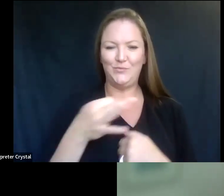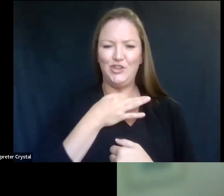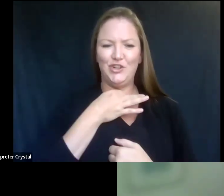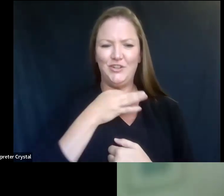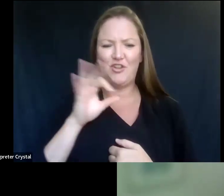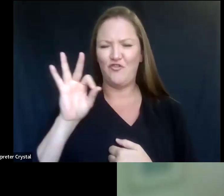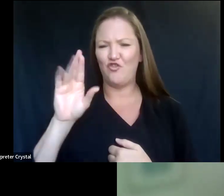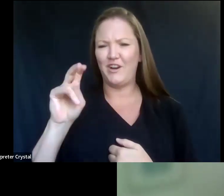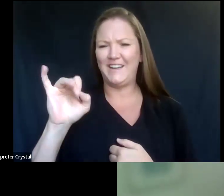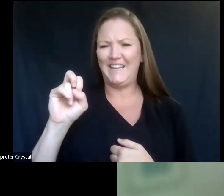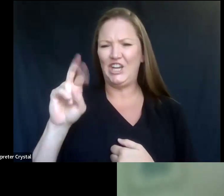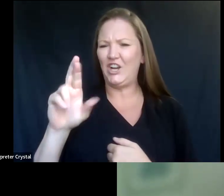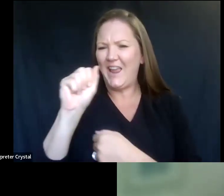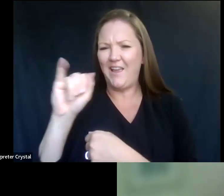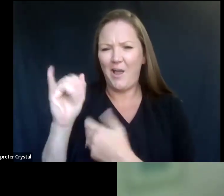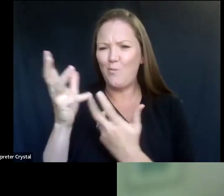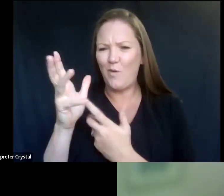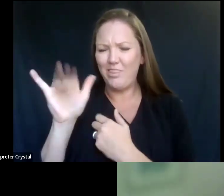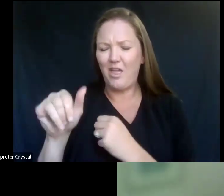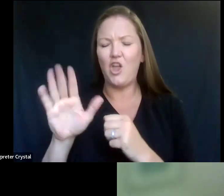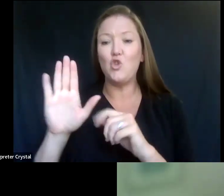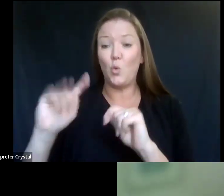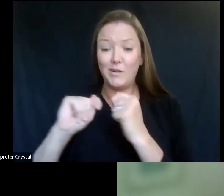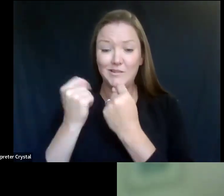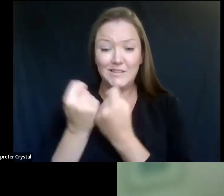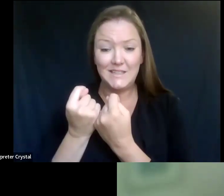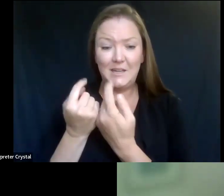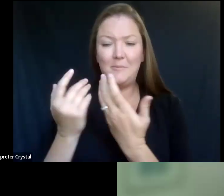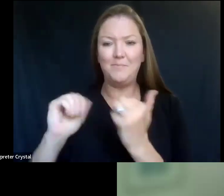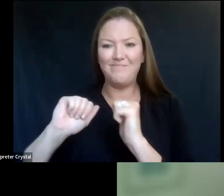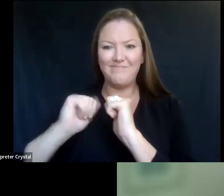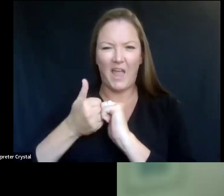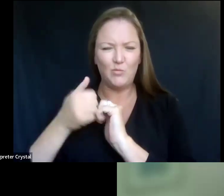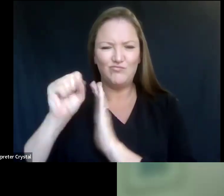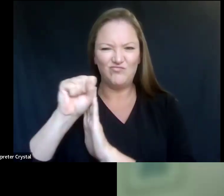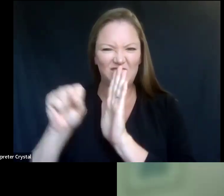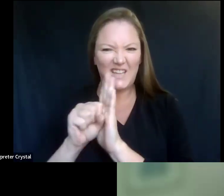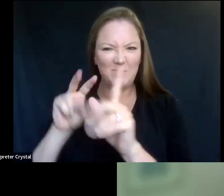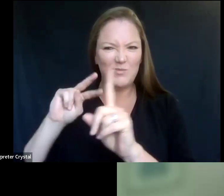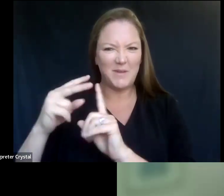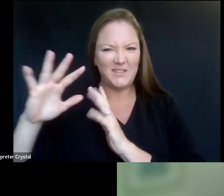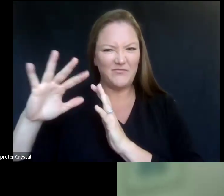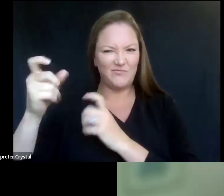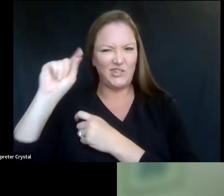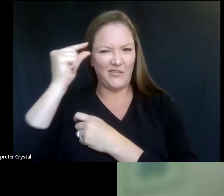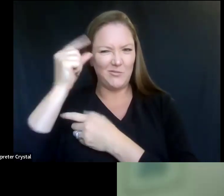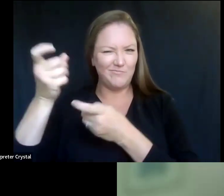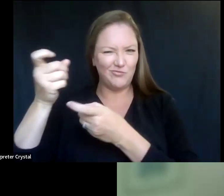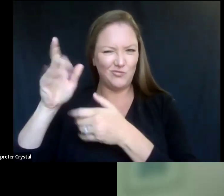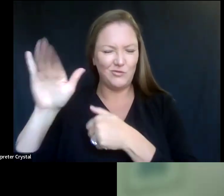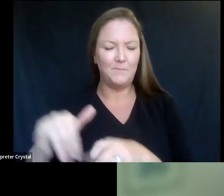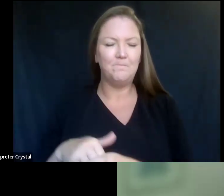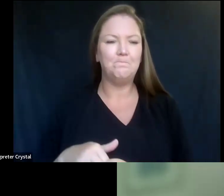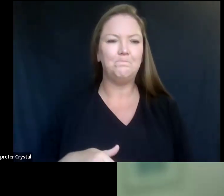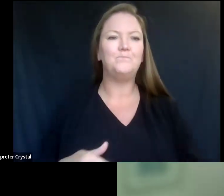about kind of even looking at governance from a state perspective? Yeah, so those are actually two interesting